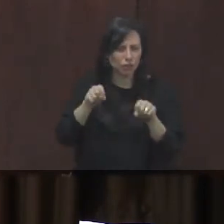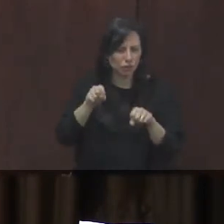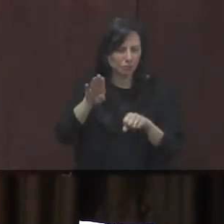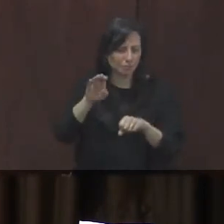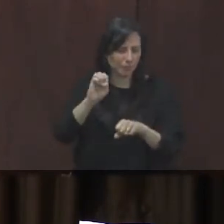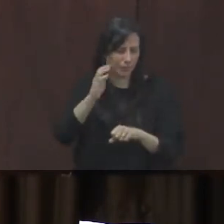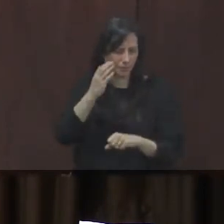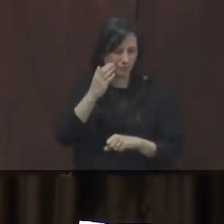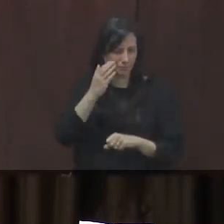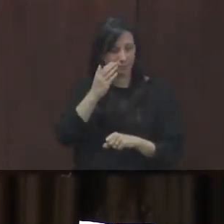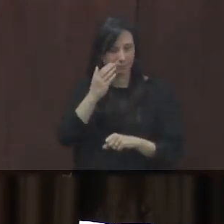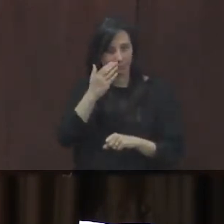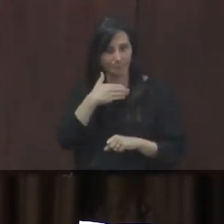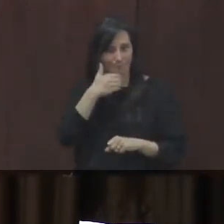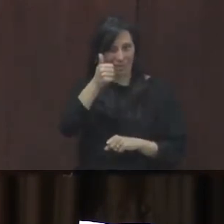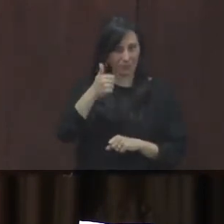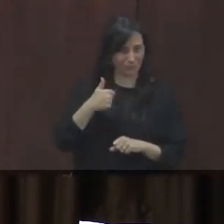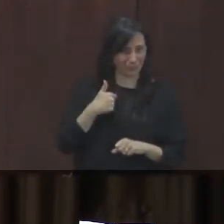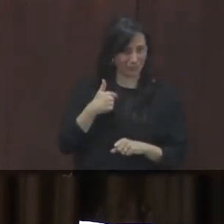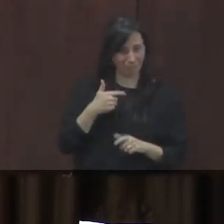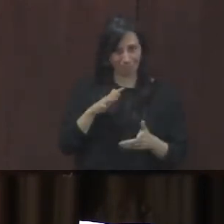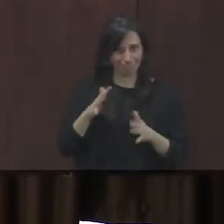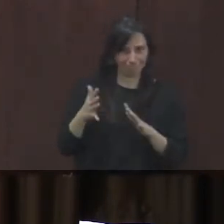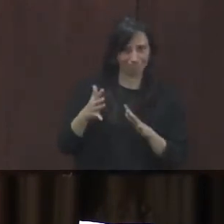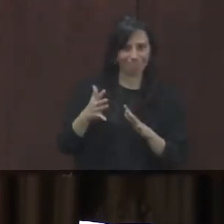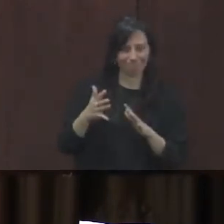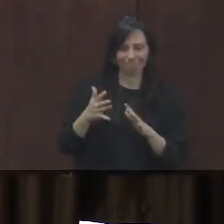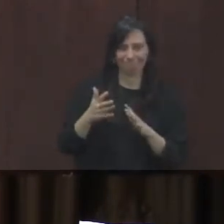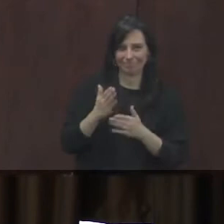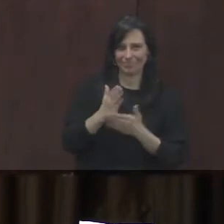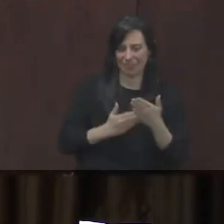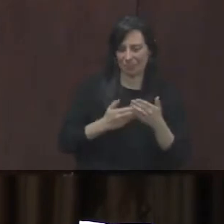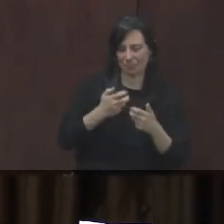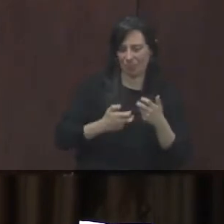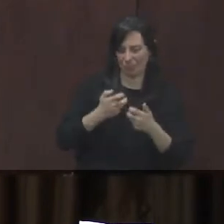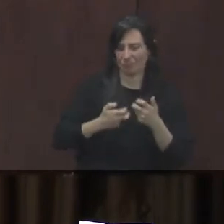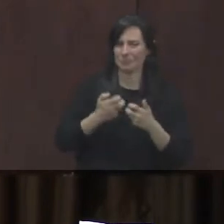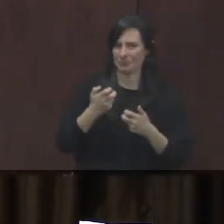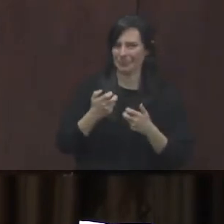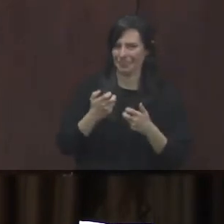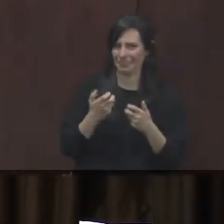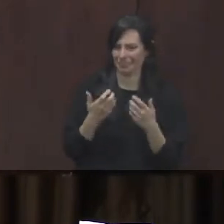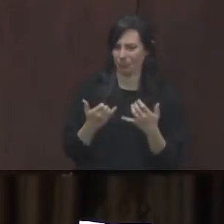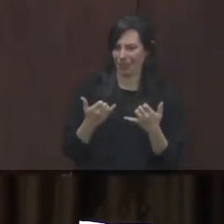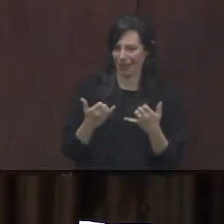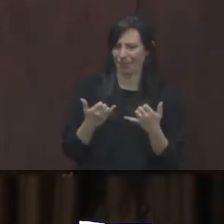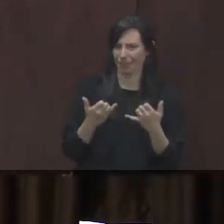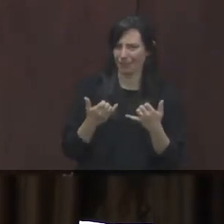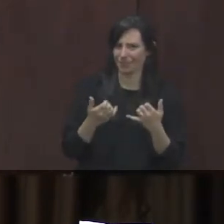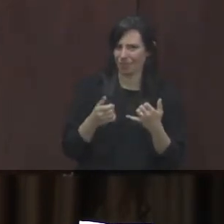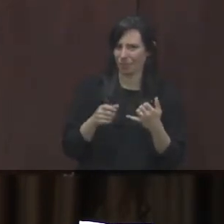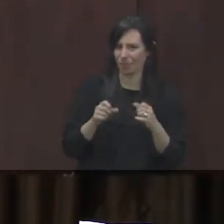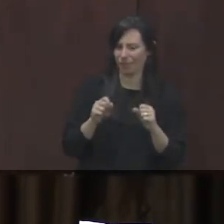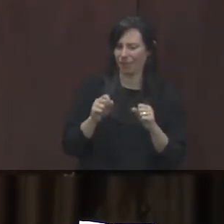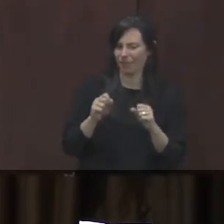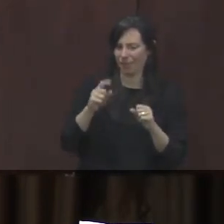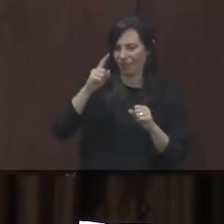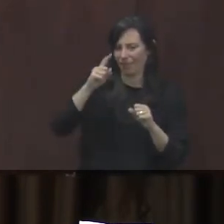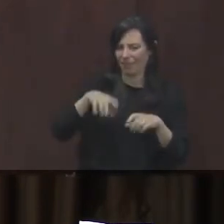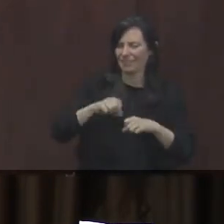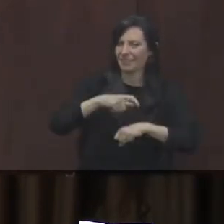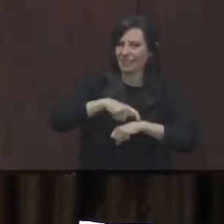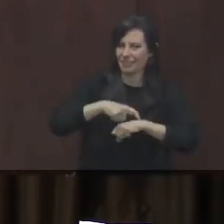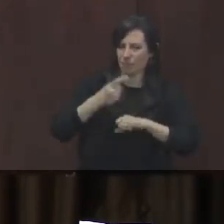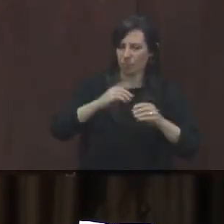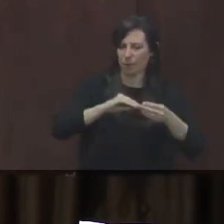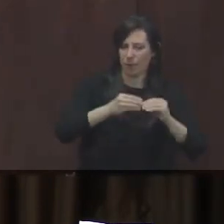less than desirable kinks to it right now that require us to use downtime forms and those types of things. So it takes a little while for that to get